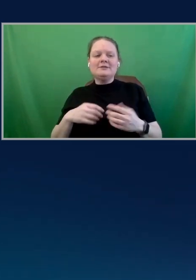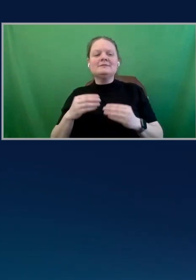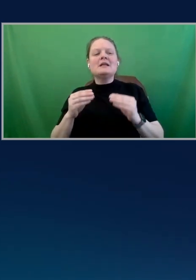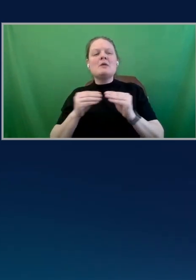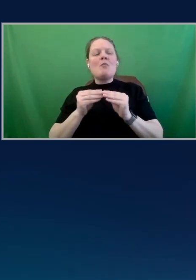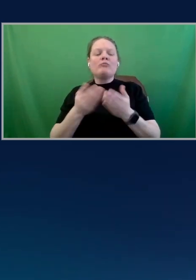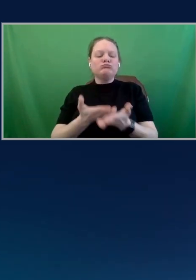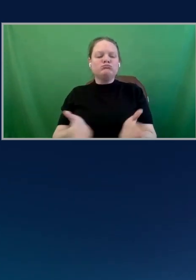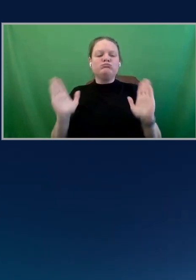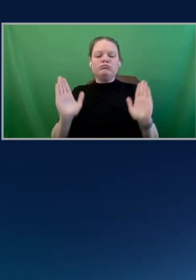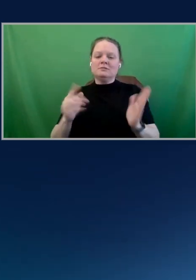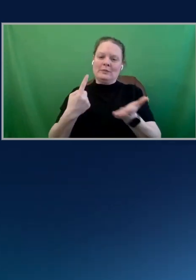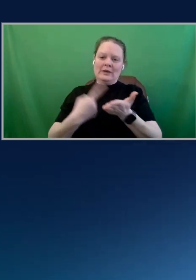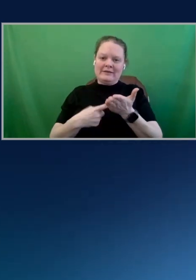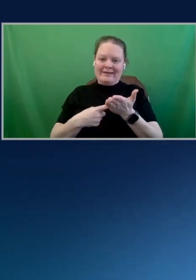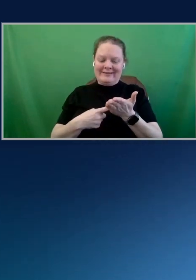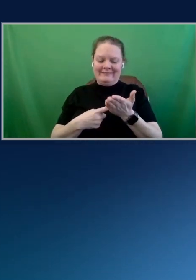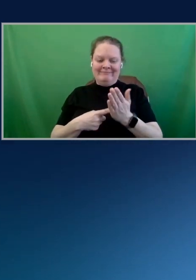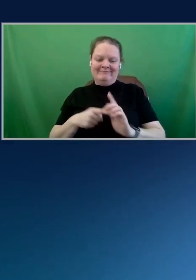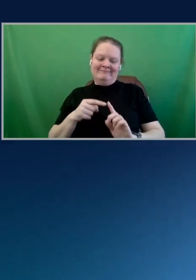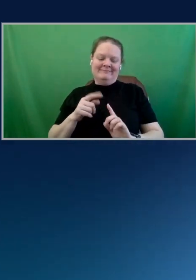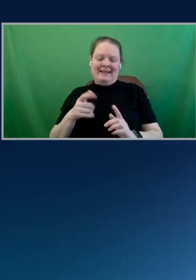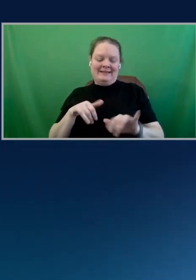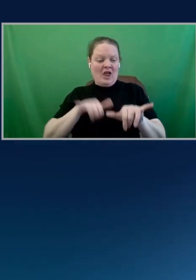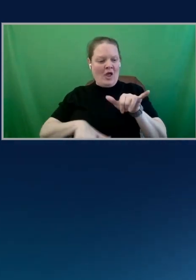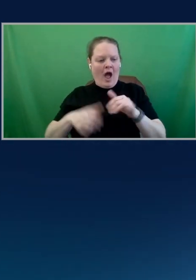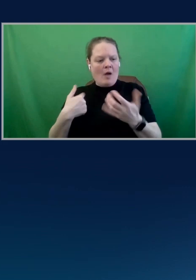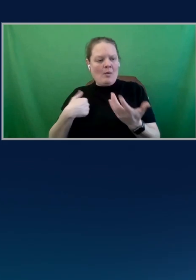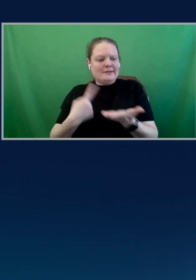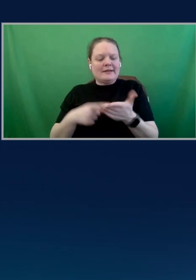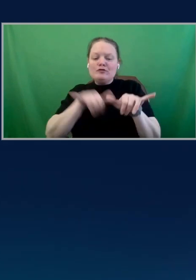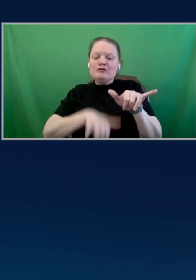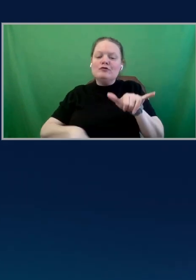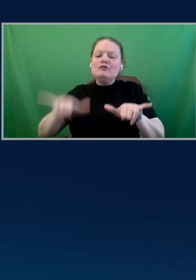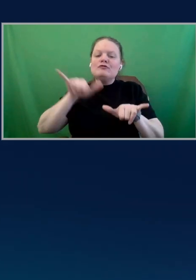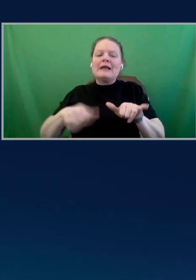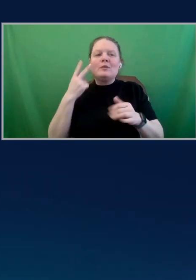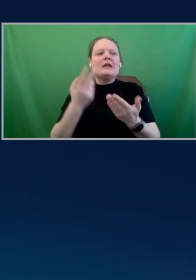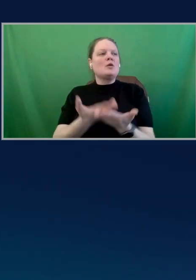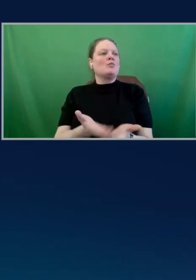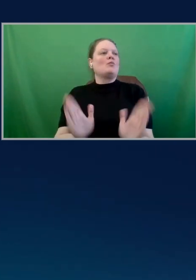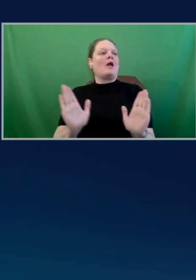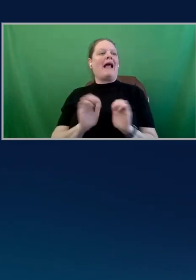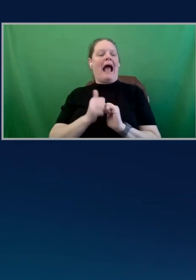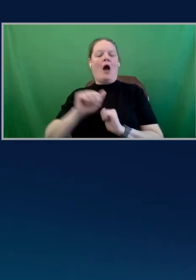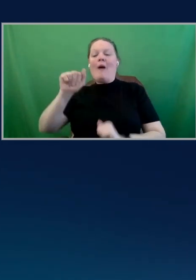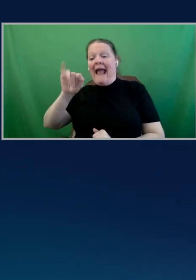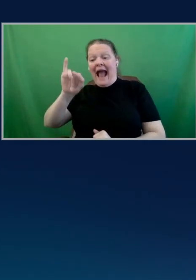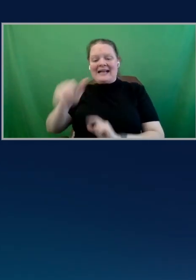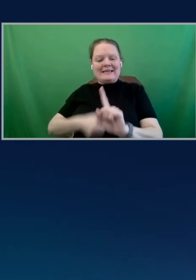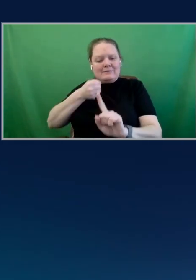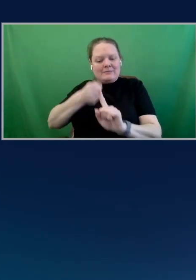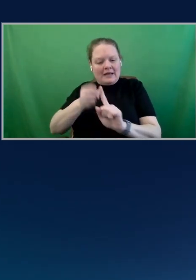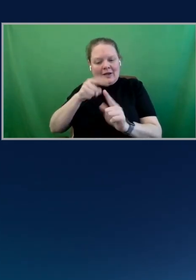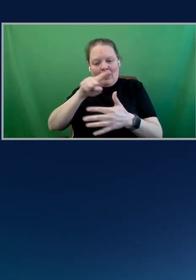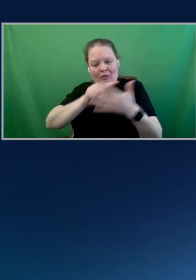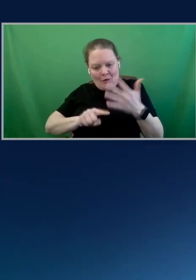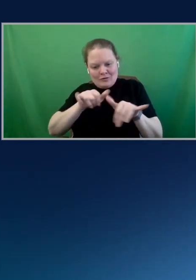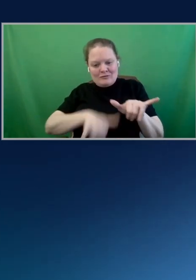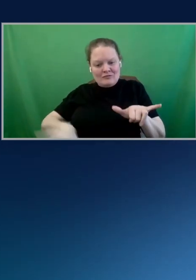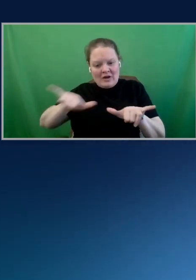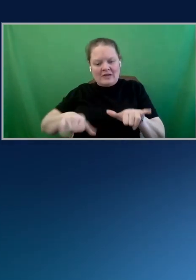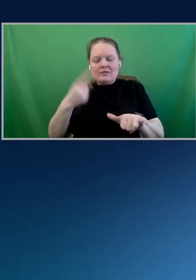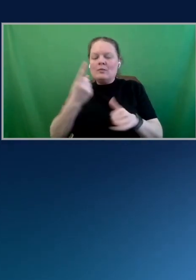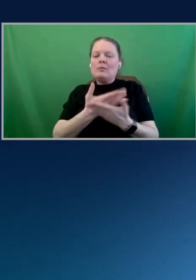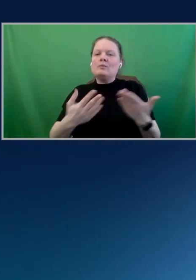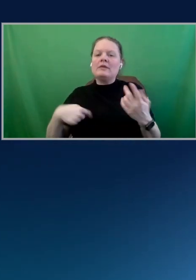about it, and I want to talk about trends that we're seeing broadly and how AI is impacting them. So one of the trends that we see is